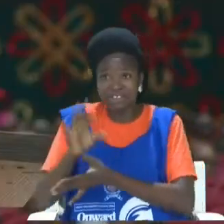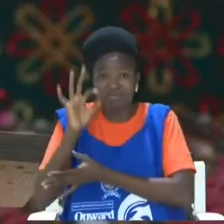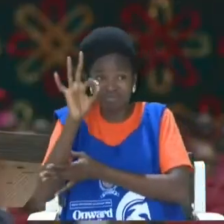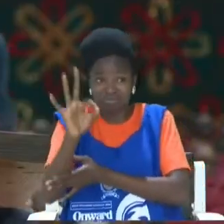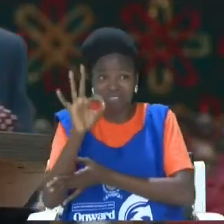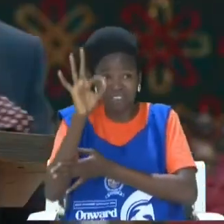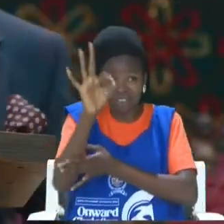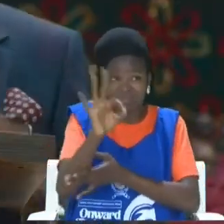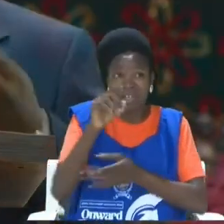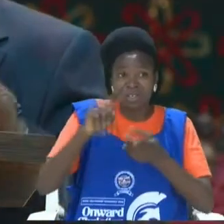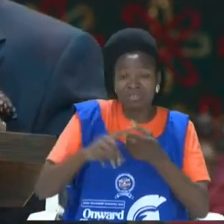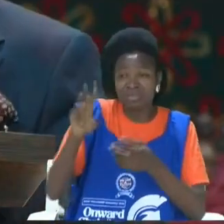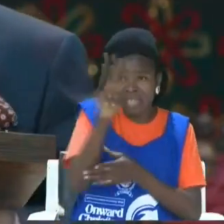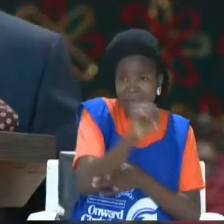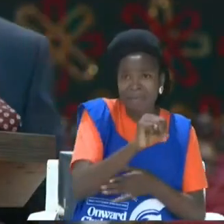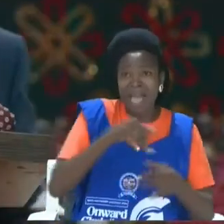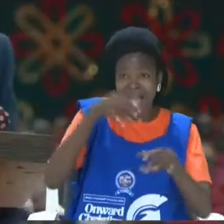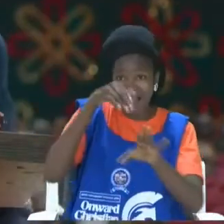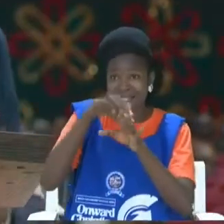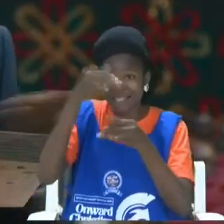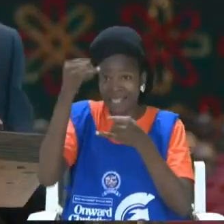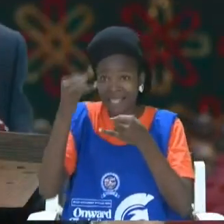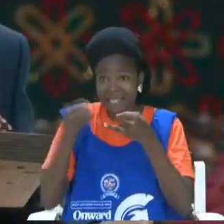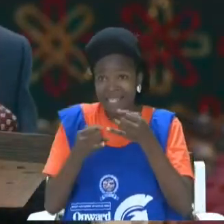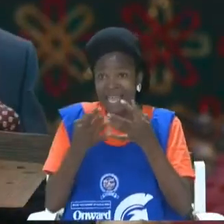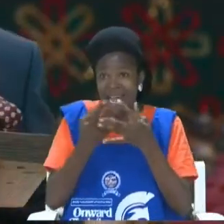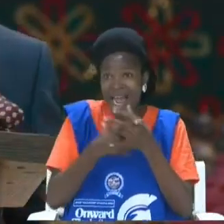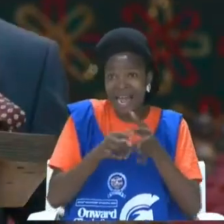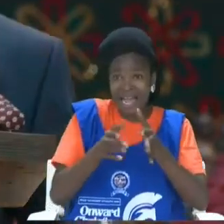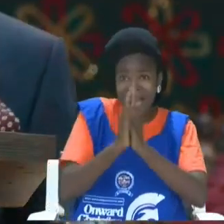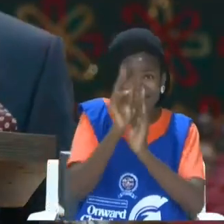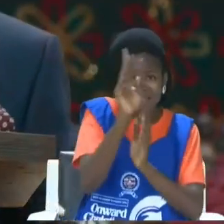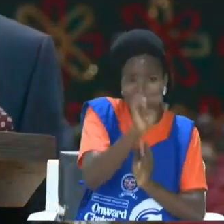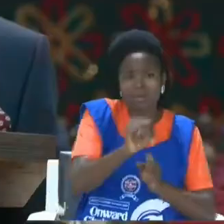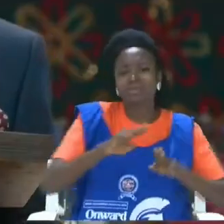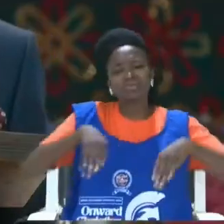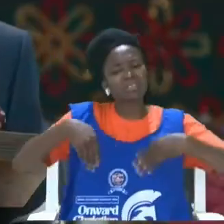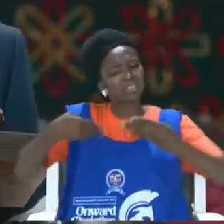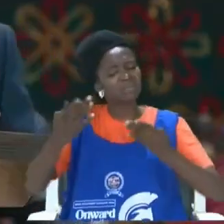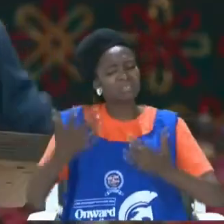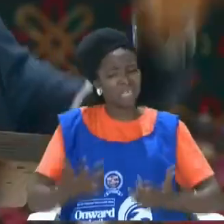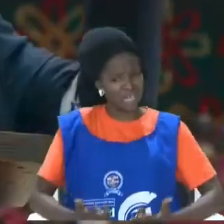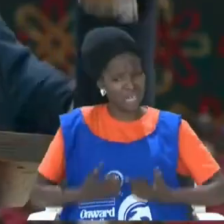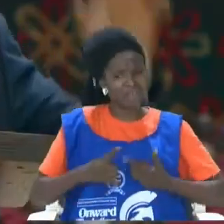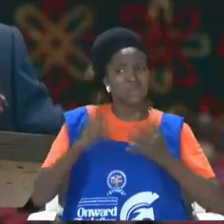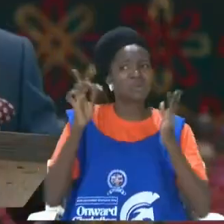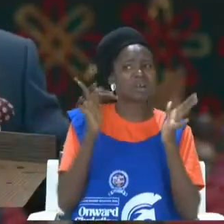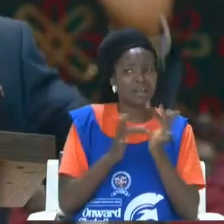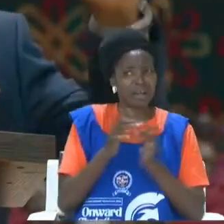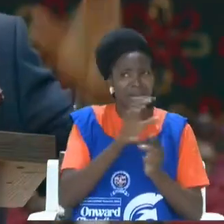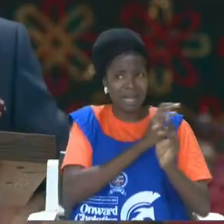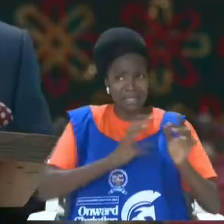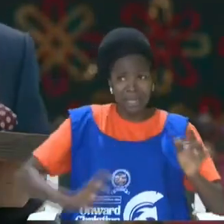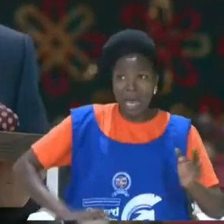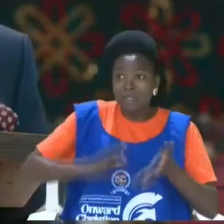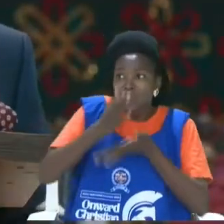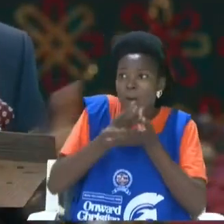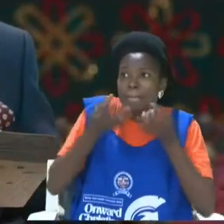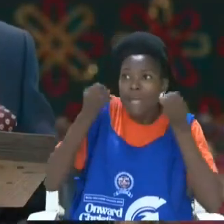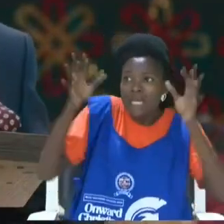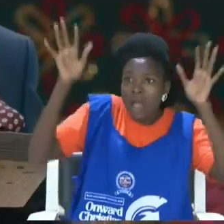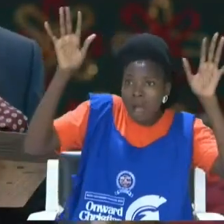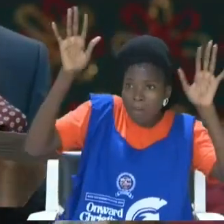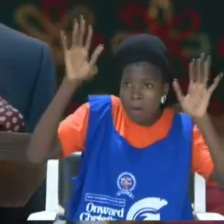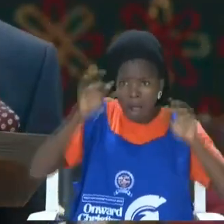Christ to them. And at the end, I asked them to give their lives to Christ, and I saw some hands popping up.